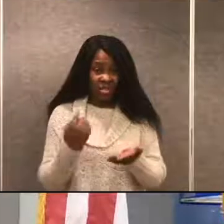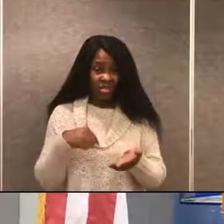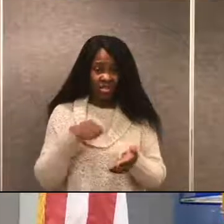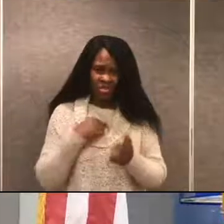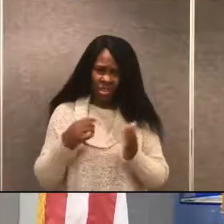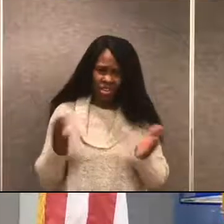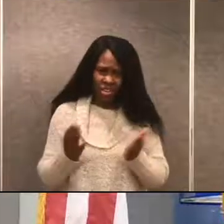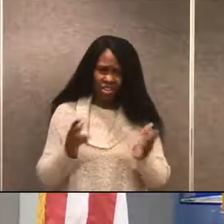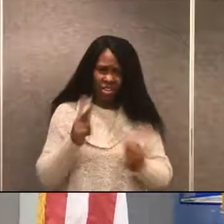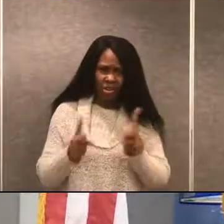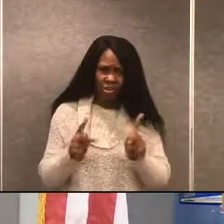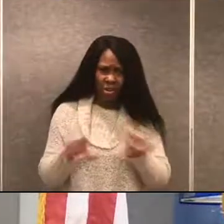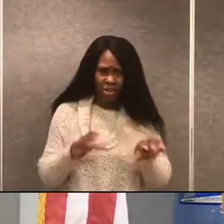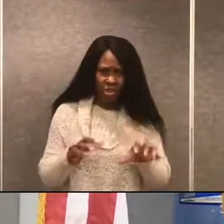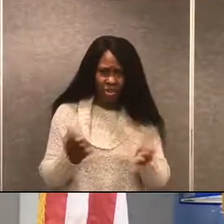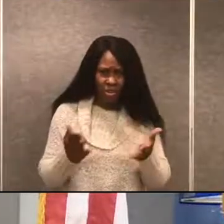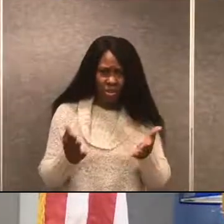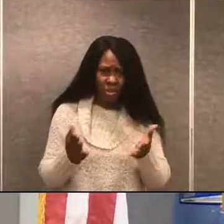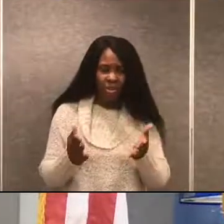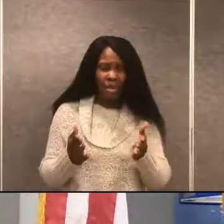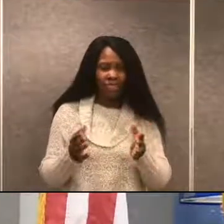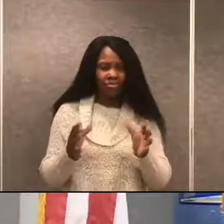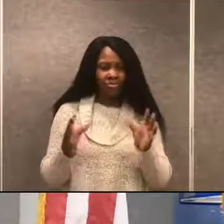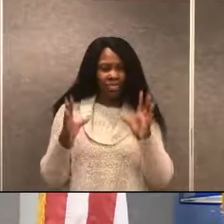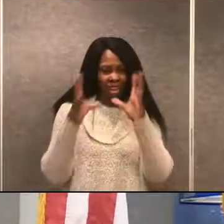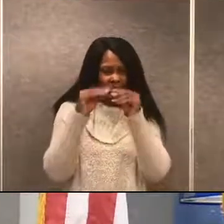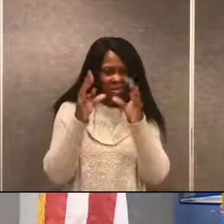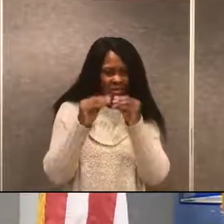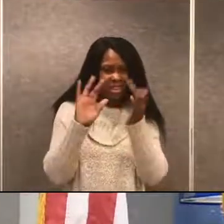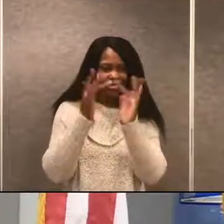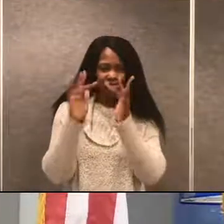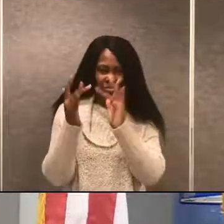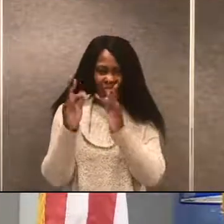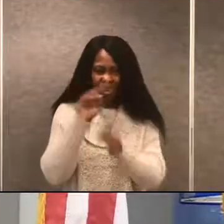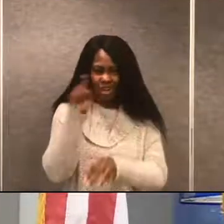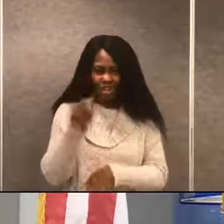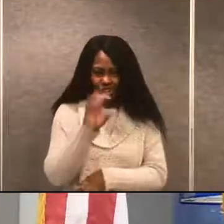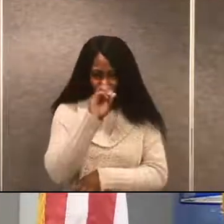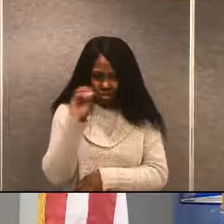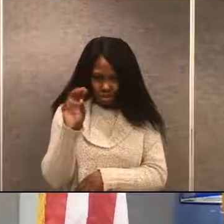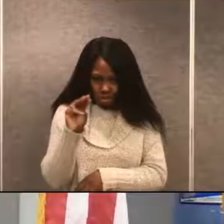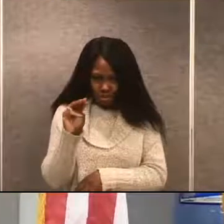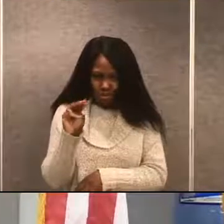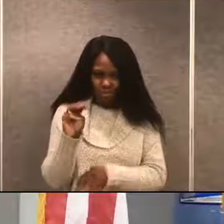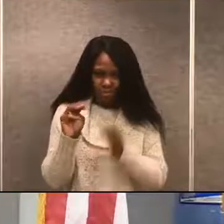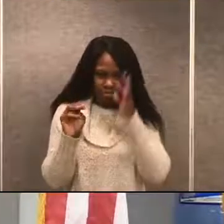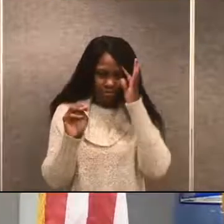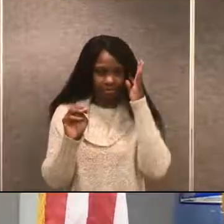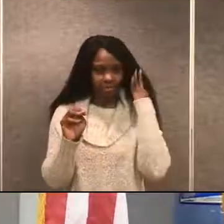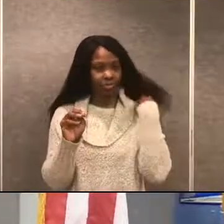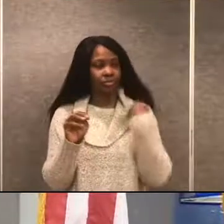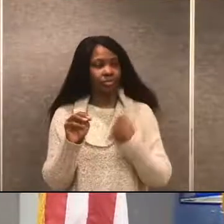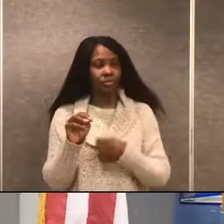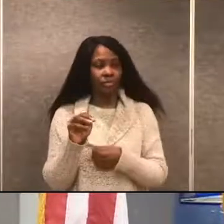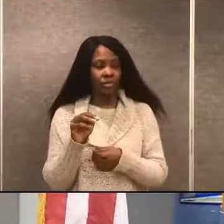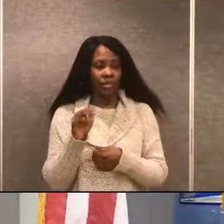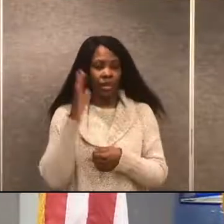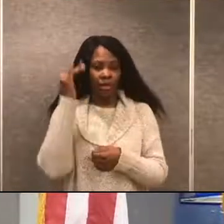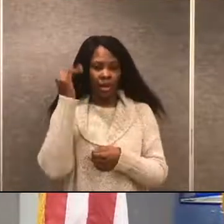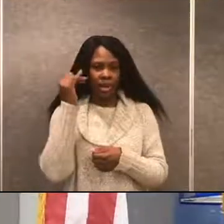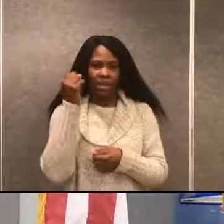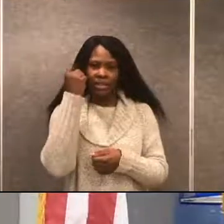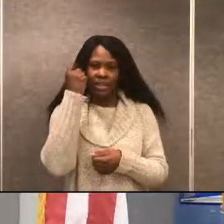to do as well, because it is important for you to be mindful of the fact that with students returning from college